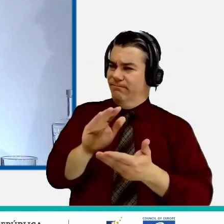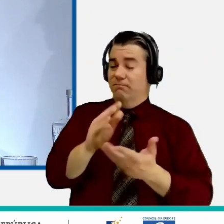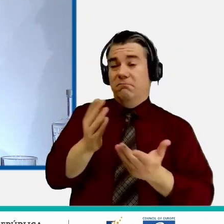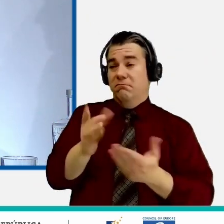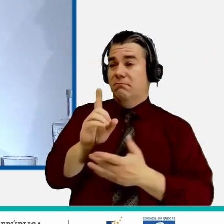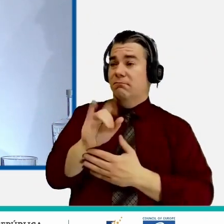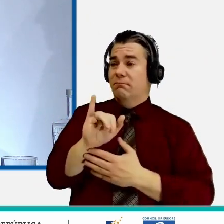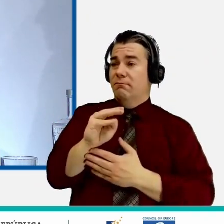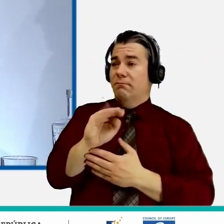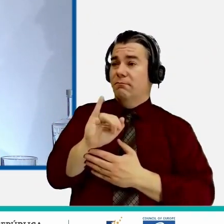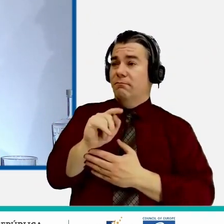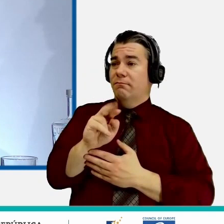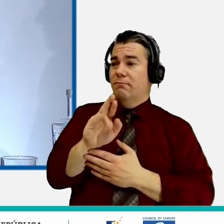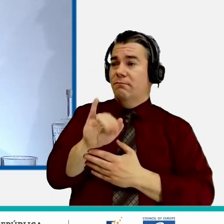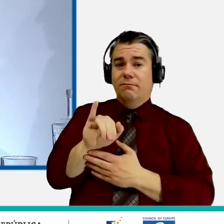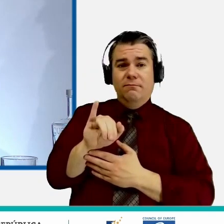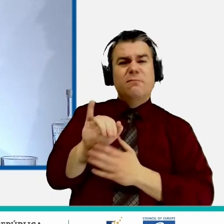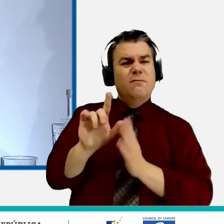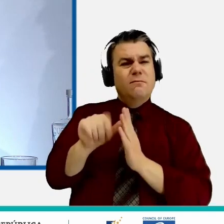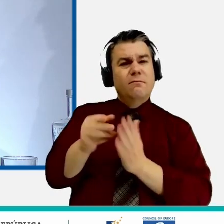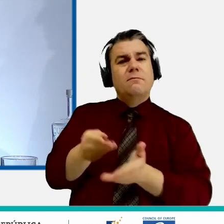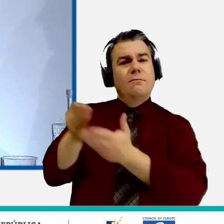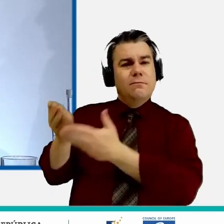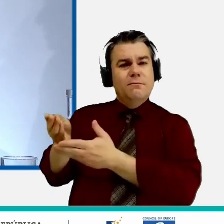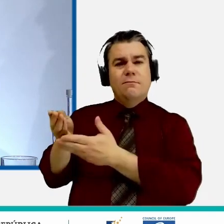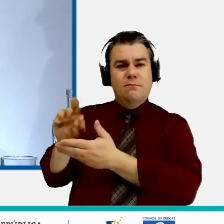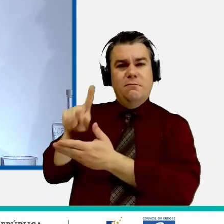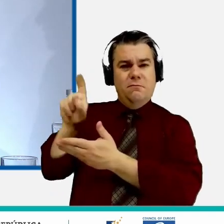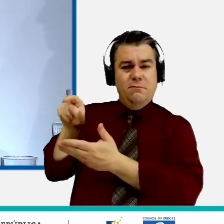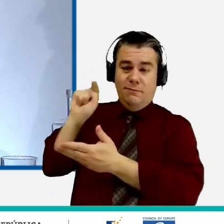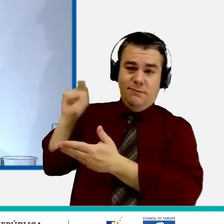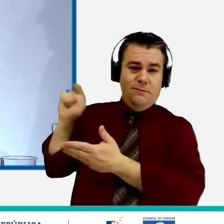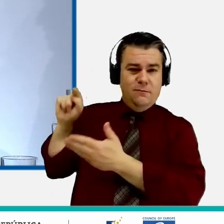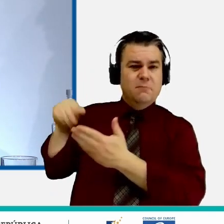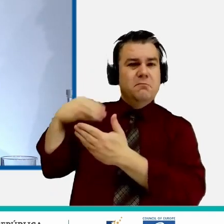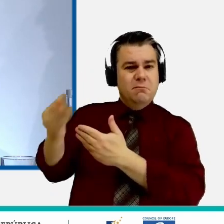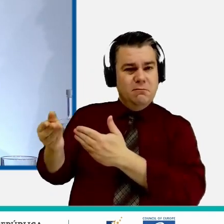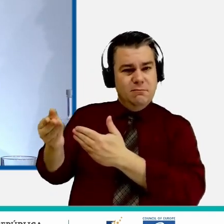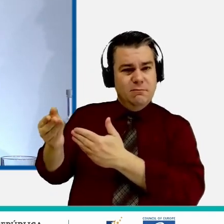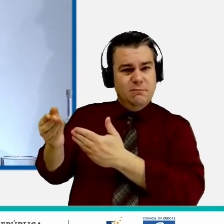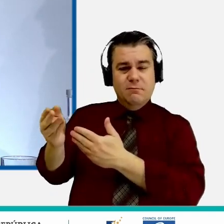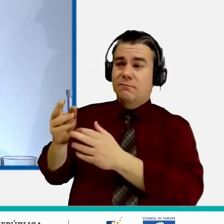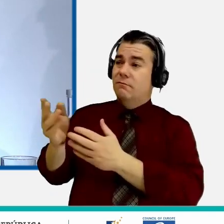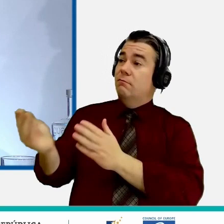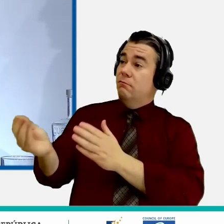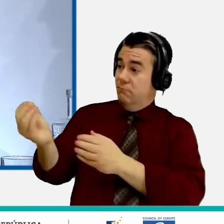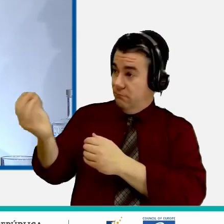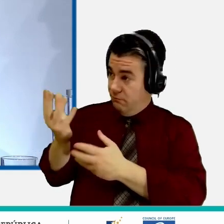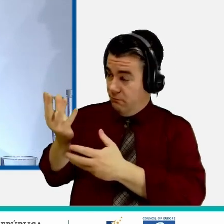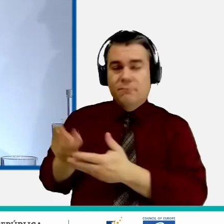question after this session, and we will then provide the answer to the respective